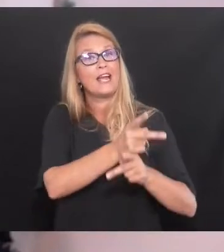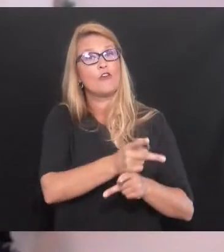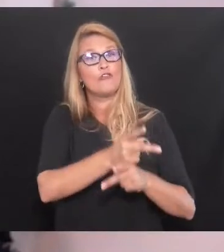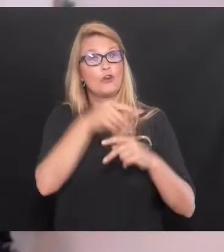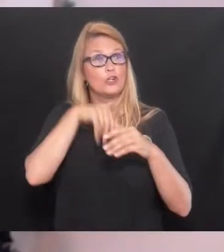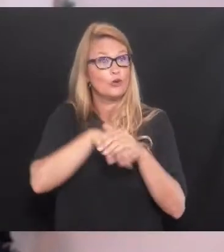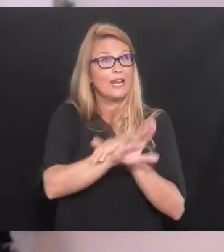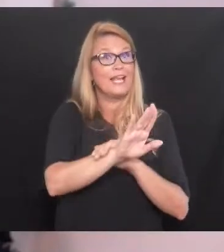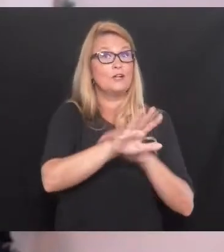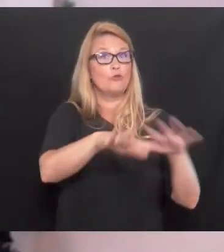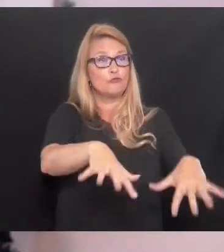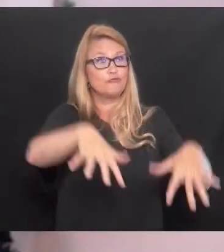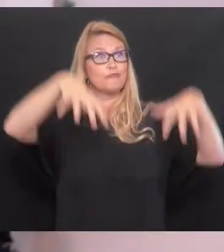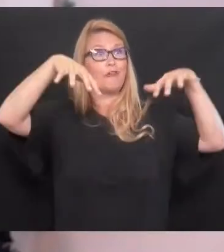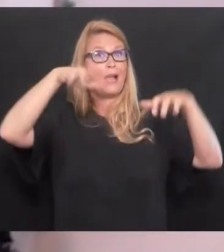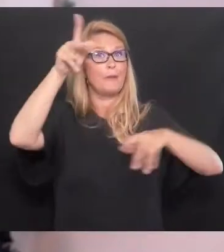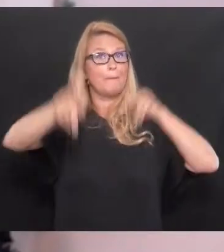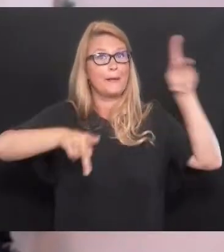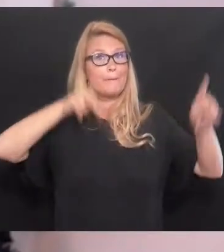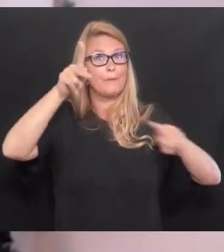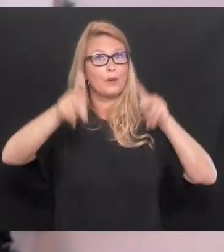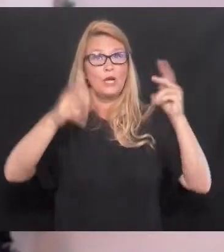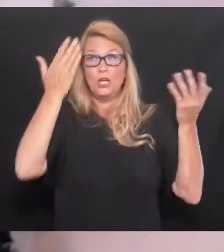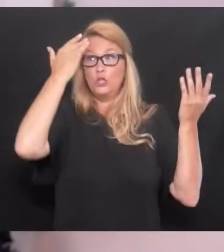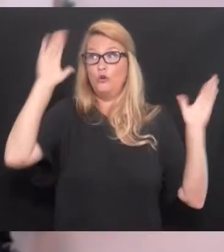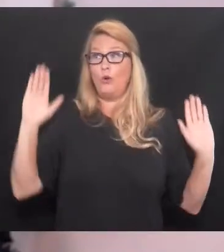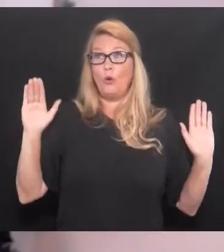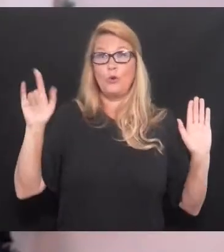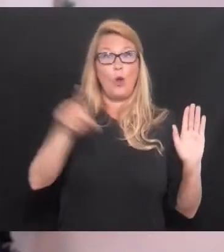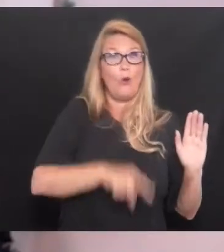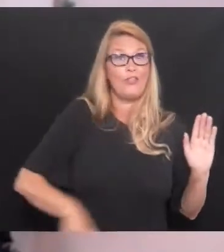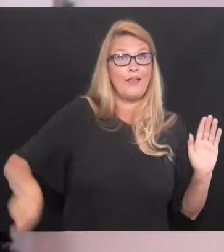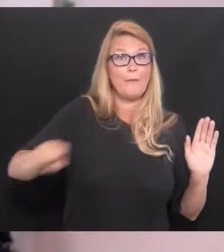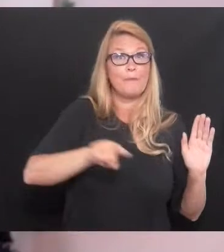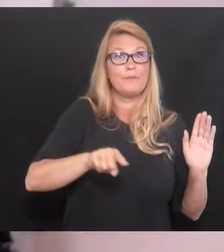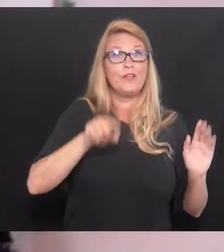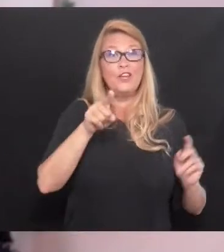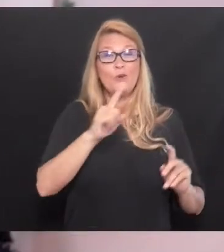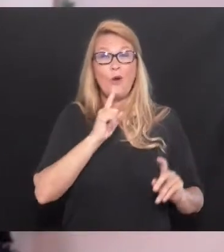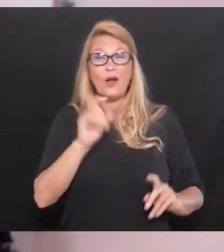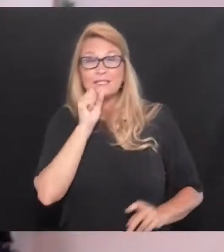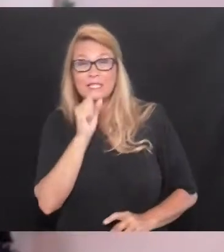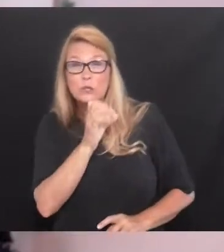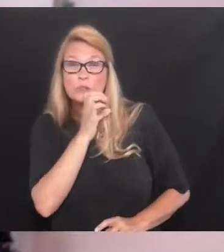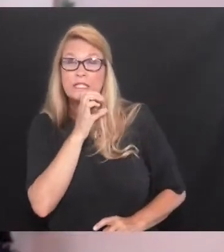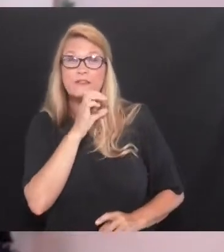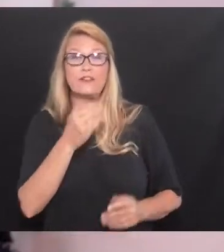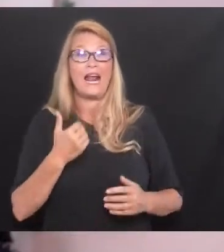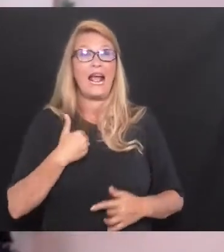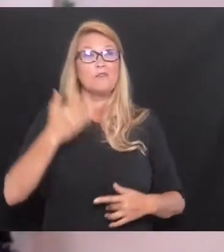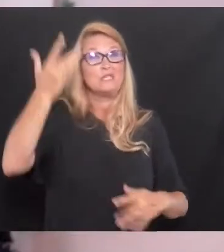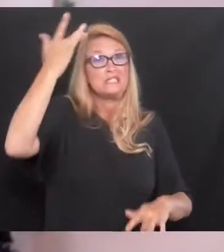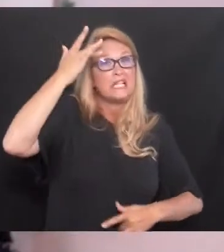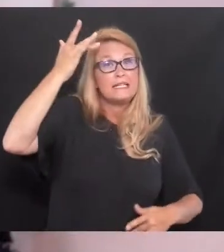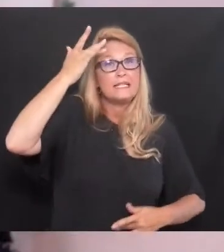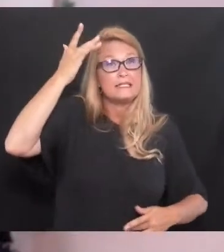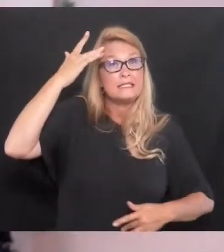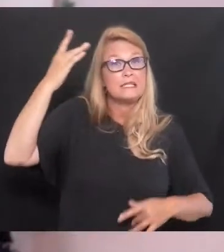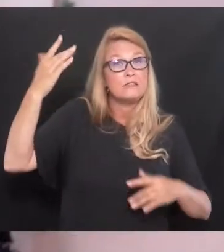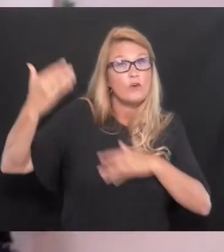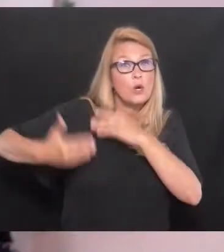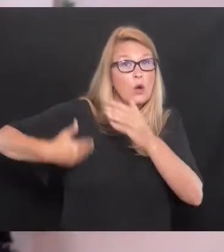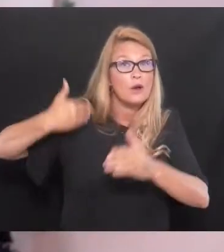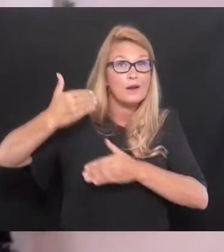indoor environments where there's a lot of people and you don't know them, and you're elderly or you have a chronic health problem, or you